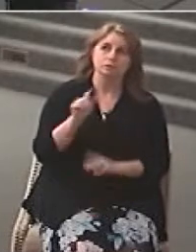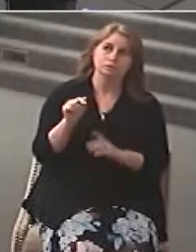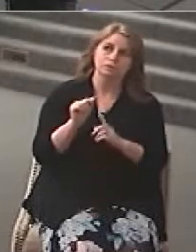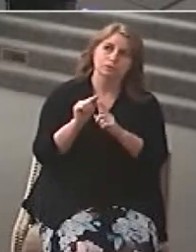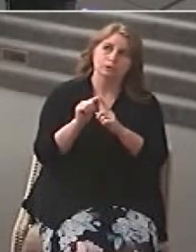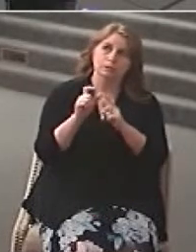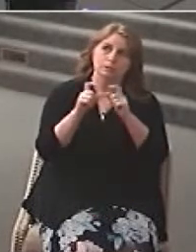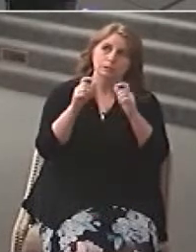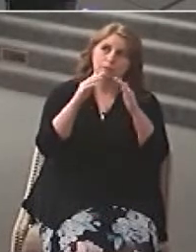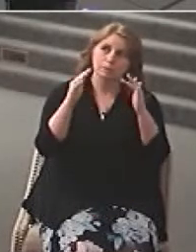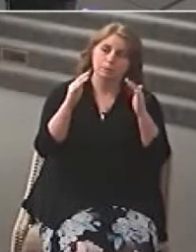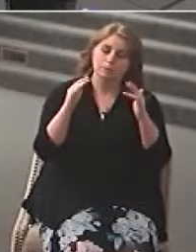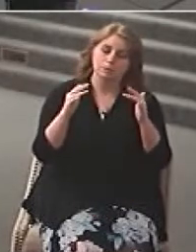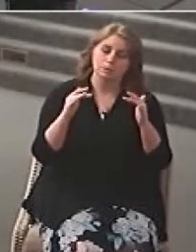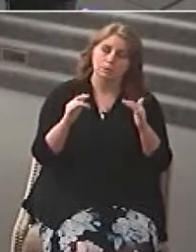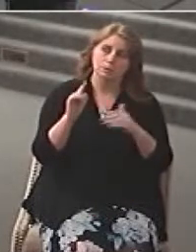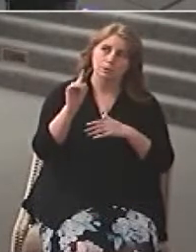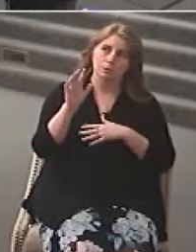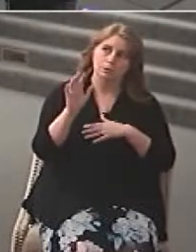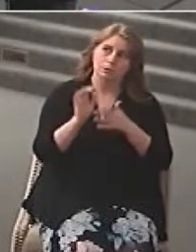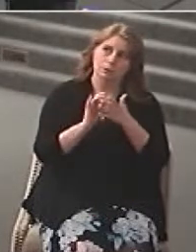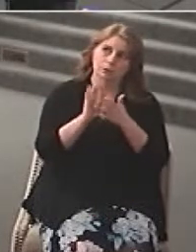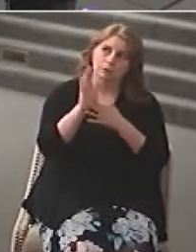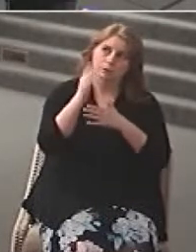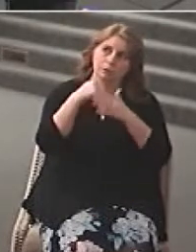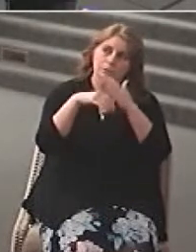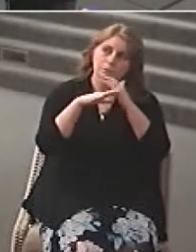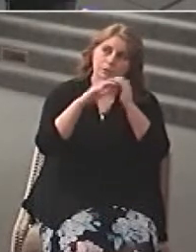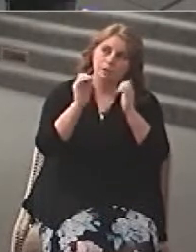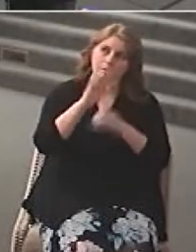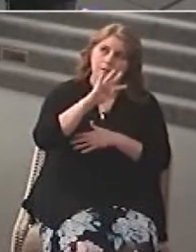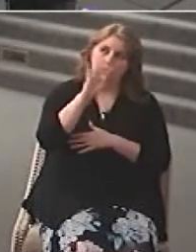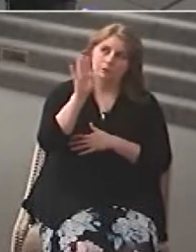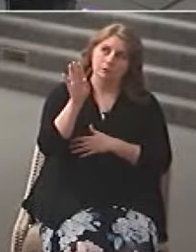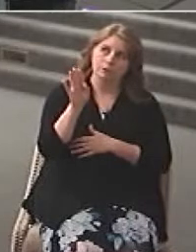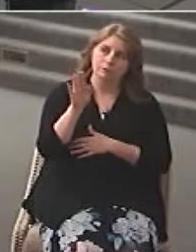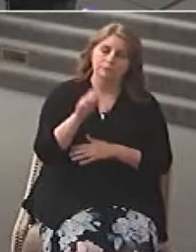those mansions of glory